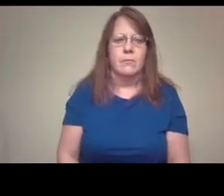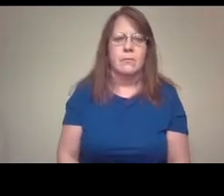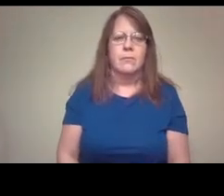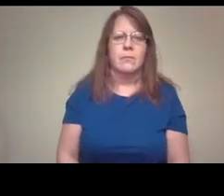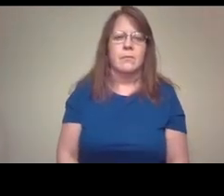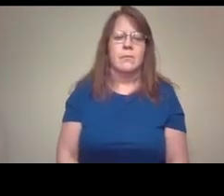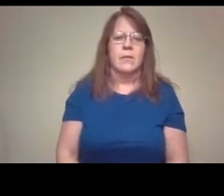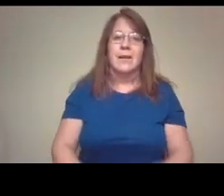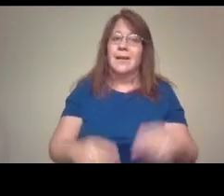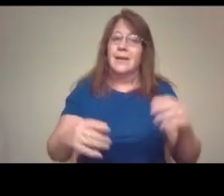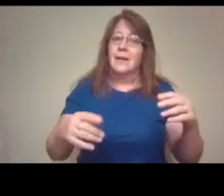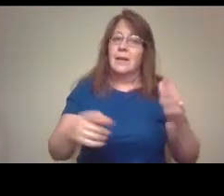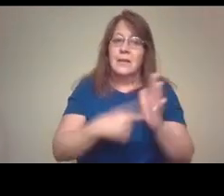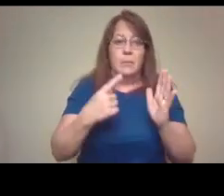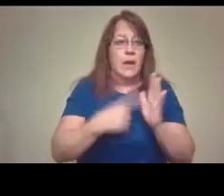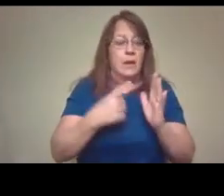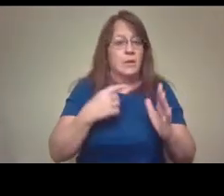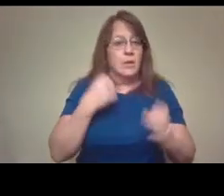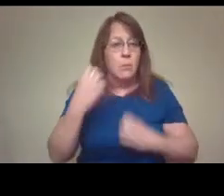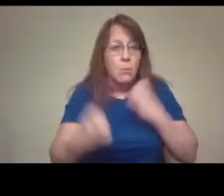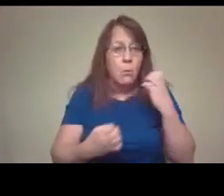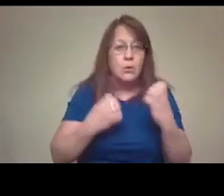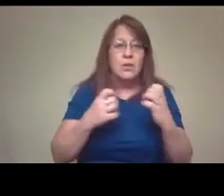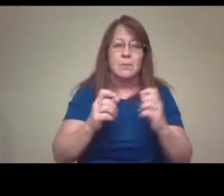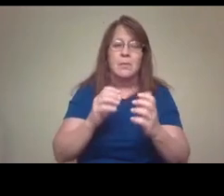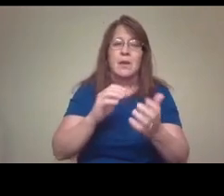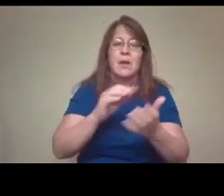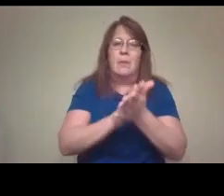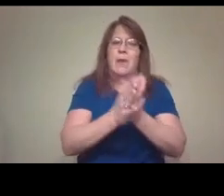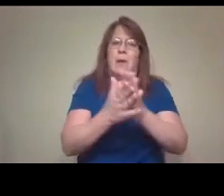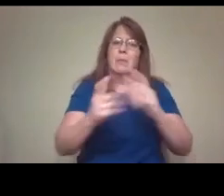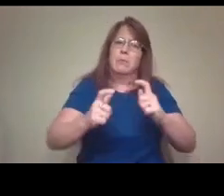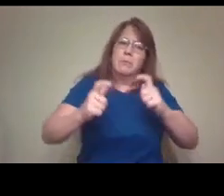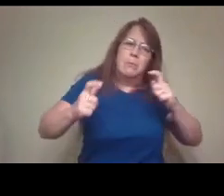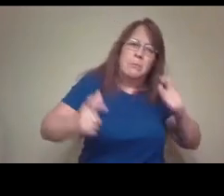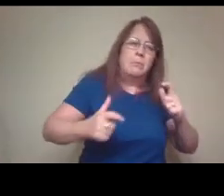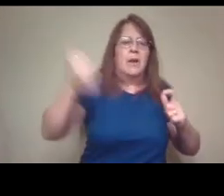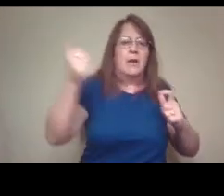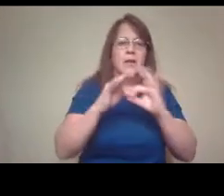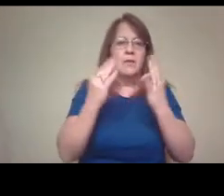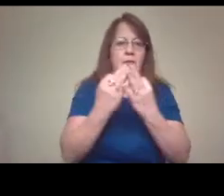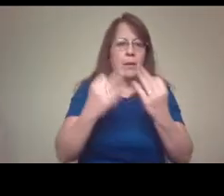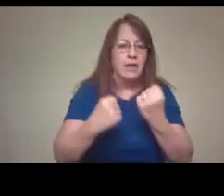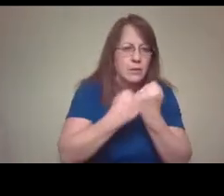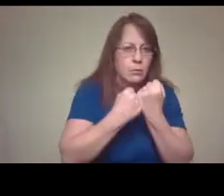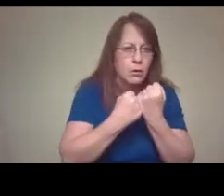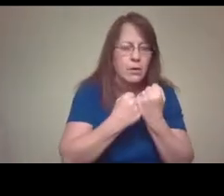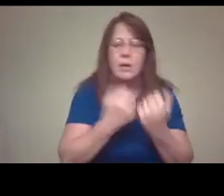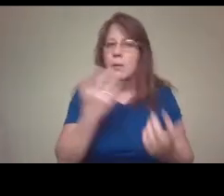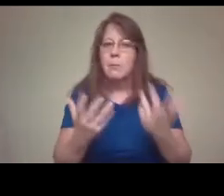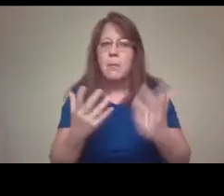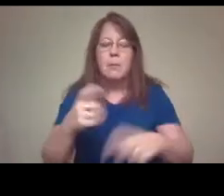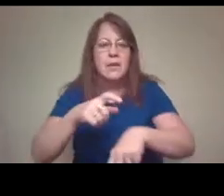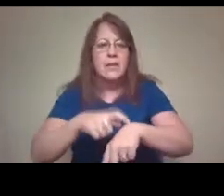And sometimes emotions can become bigger than one individual or family can support independently. There may be times when you